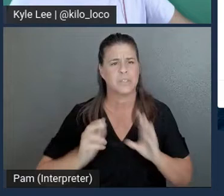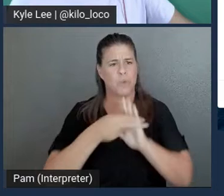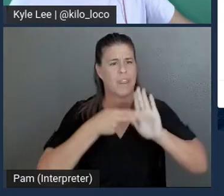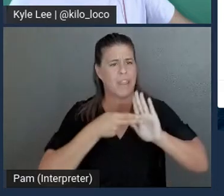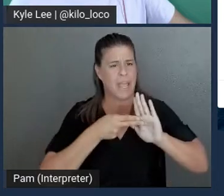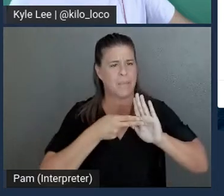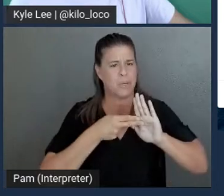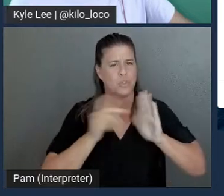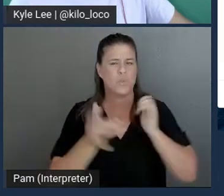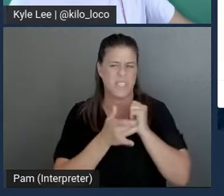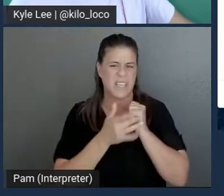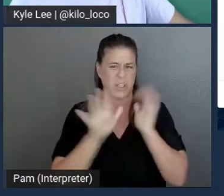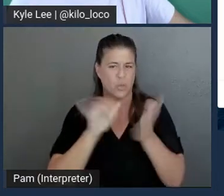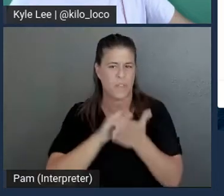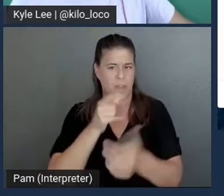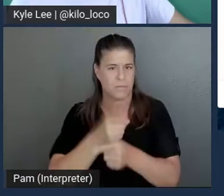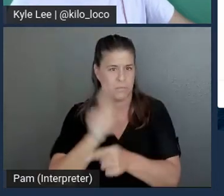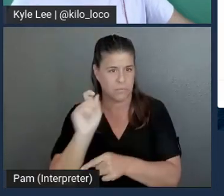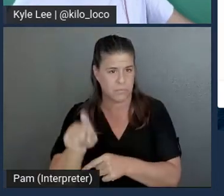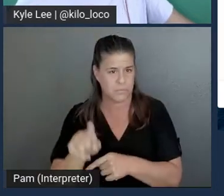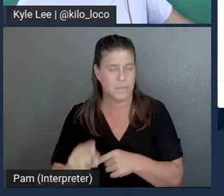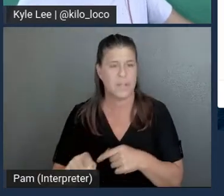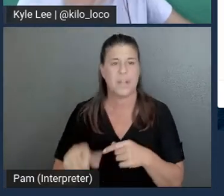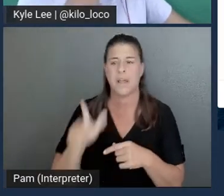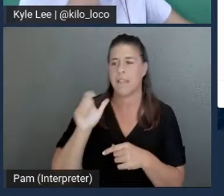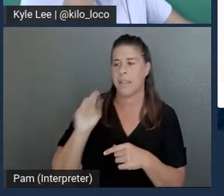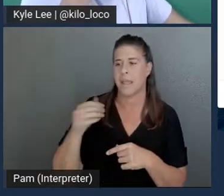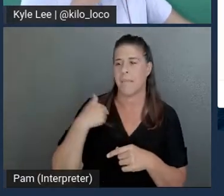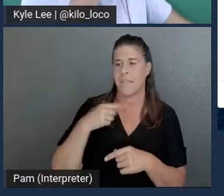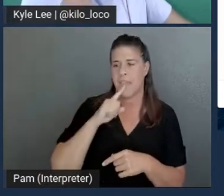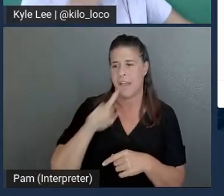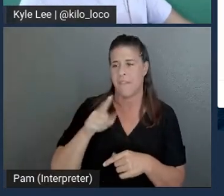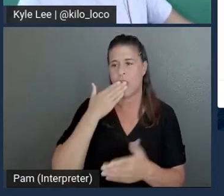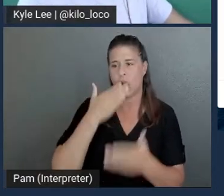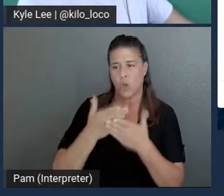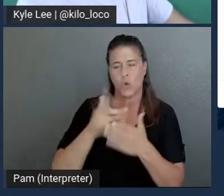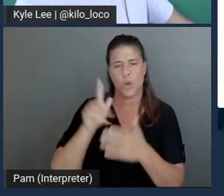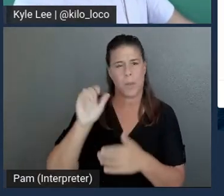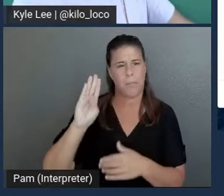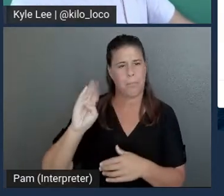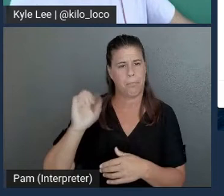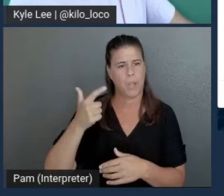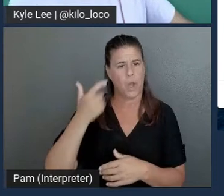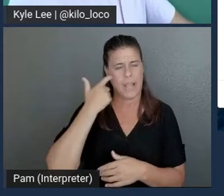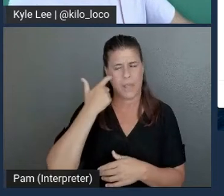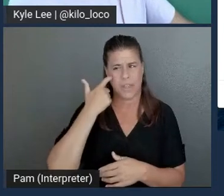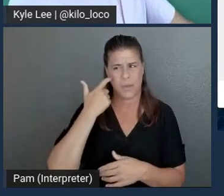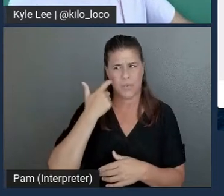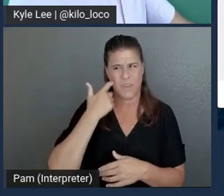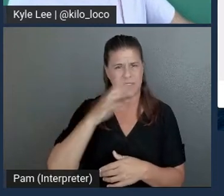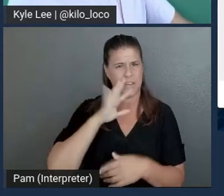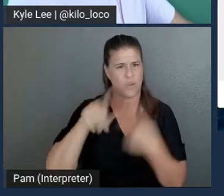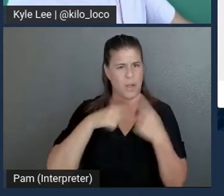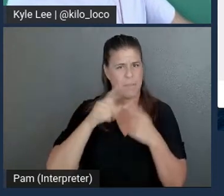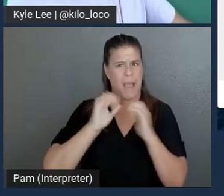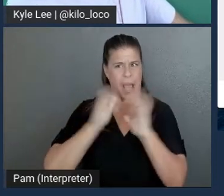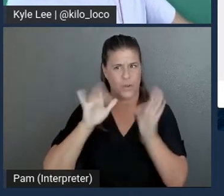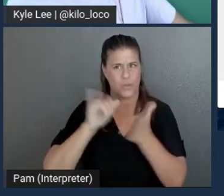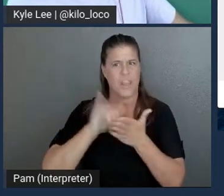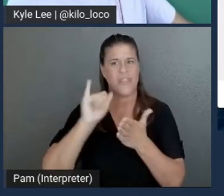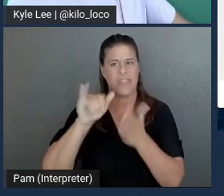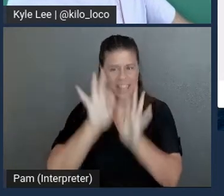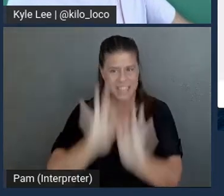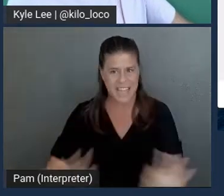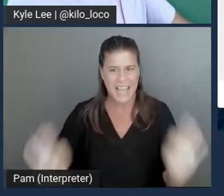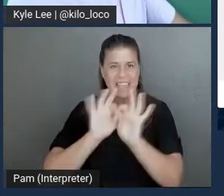can technically do that as well, right? And there's actually a pretty good blog, I think, recently talking about how to do that. That's actually a key